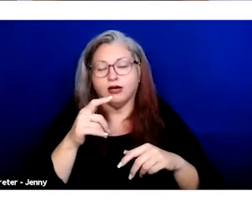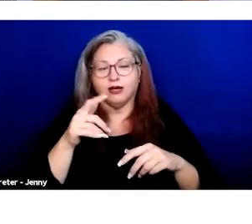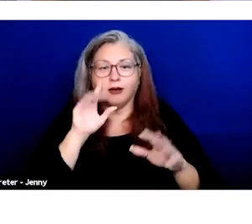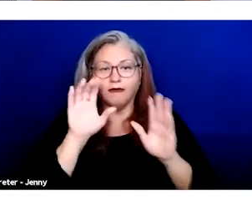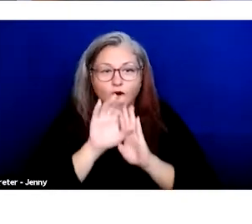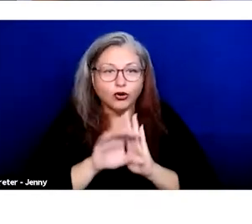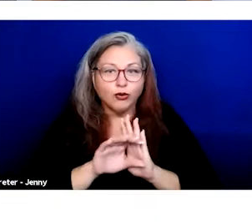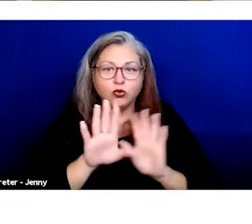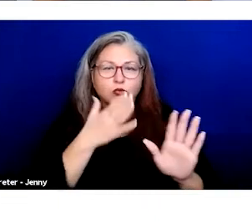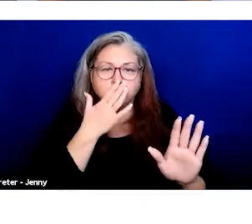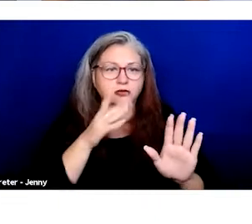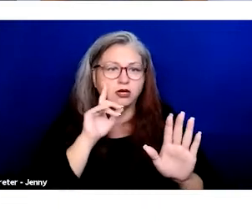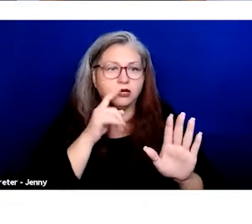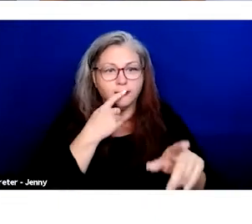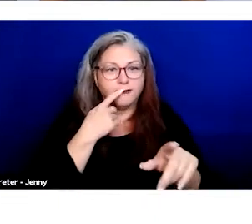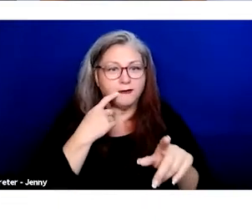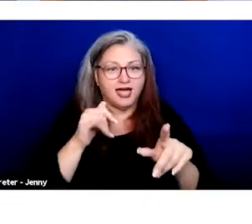photograph,